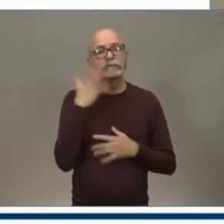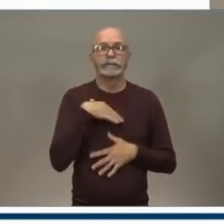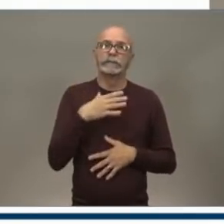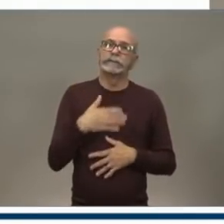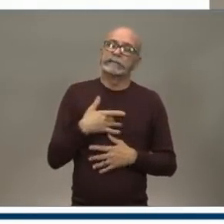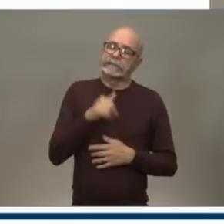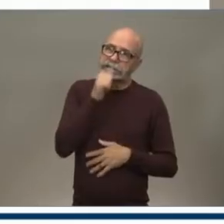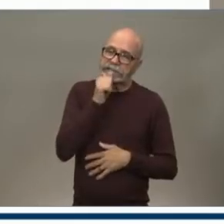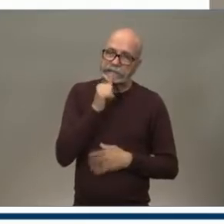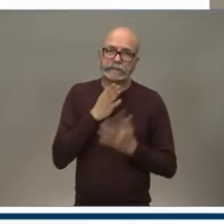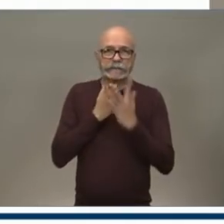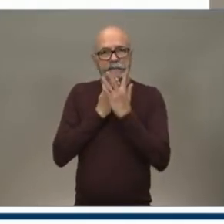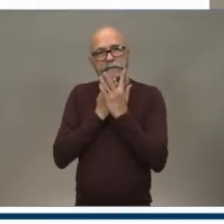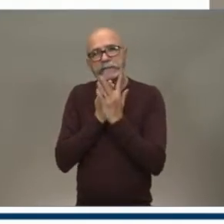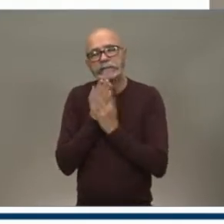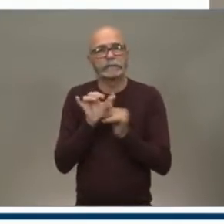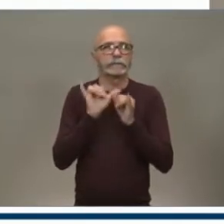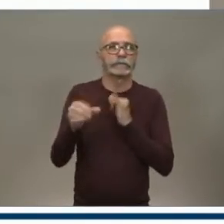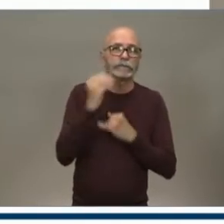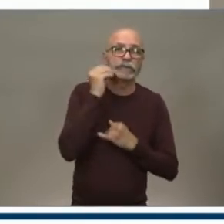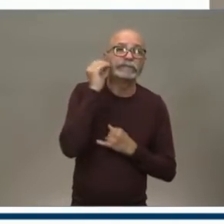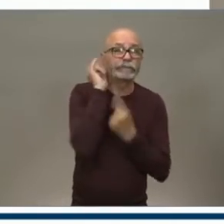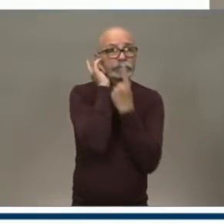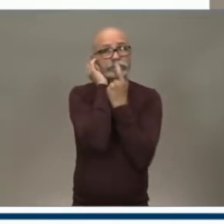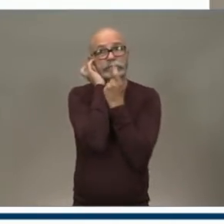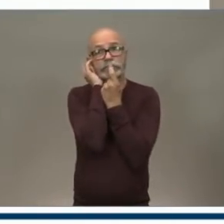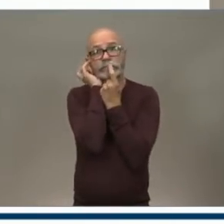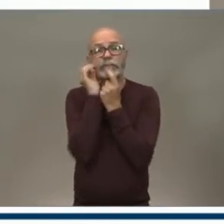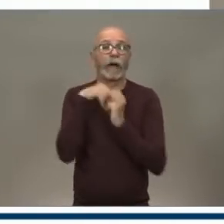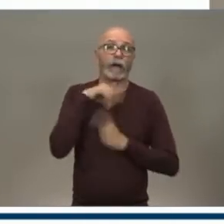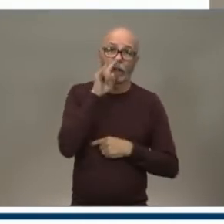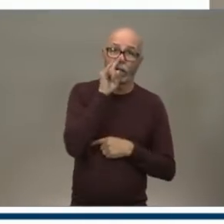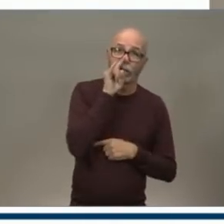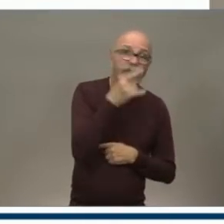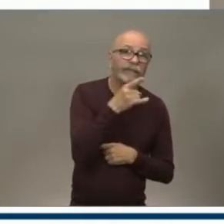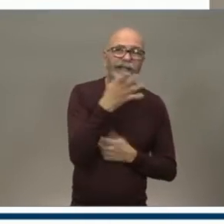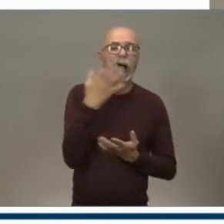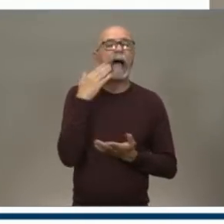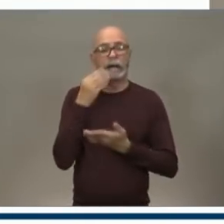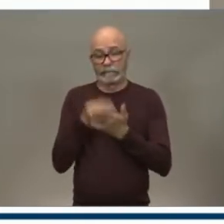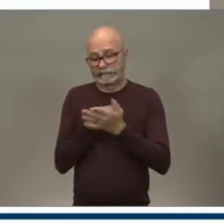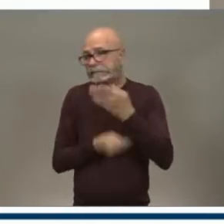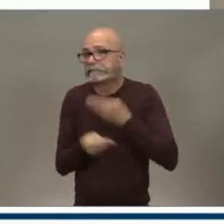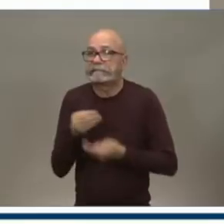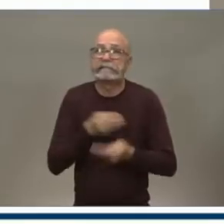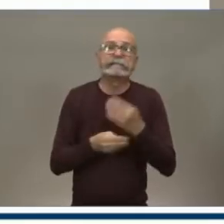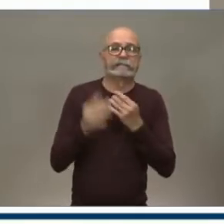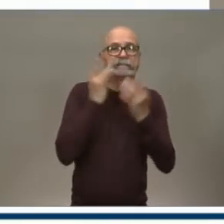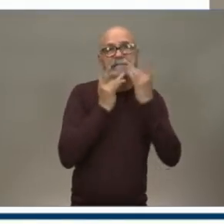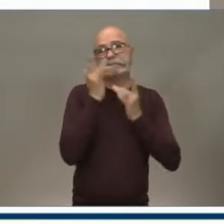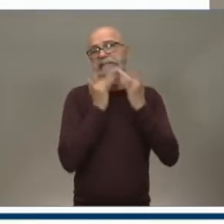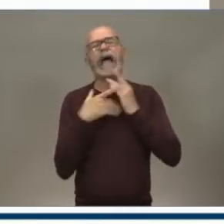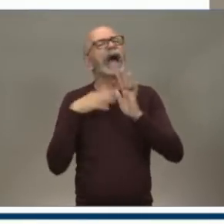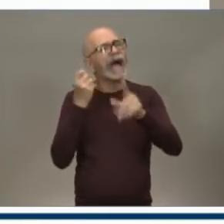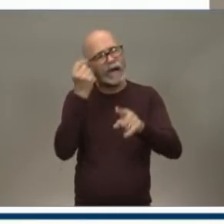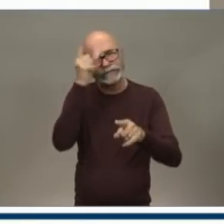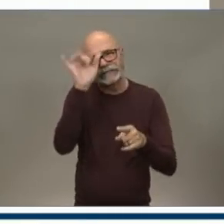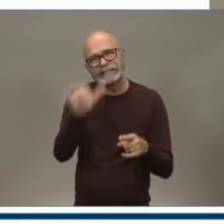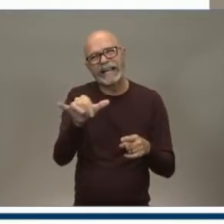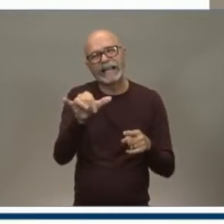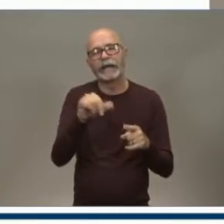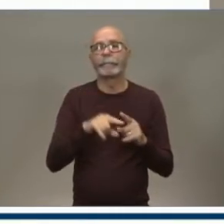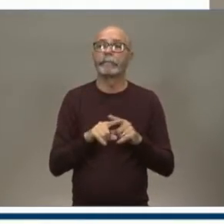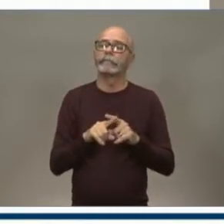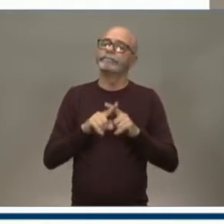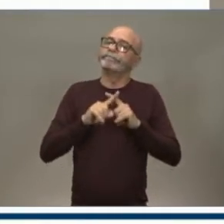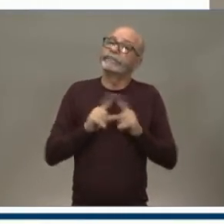other reasons. We're looking for ways to support individuals are in those areas, but it's really important that people, if